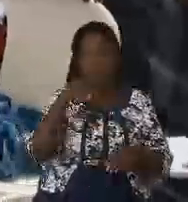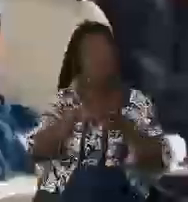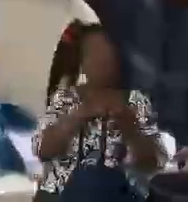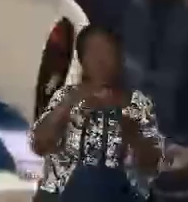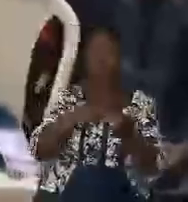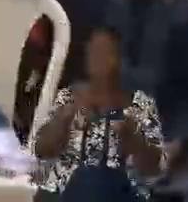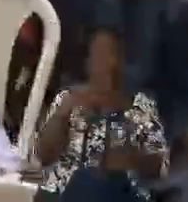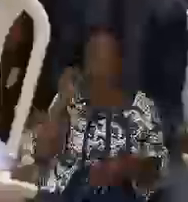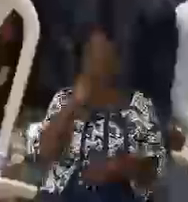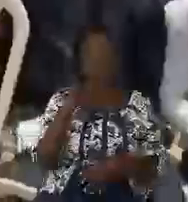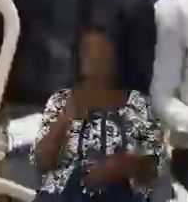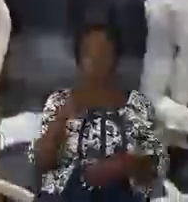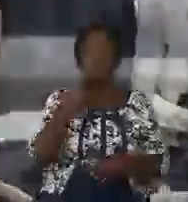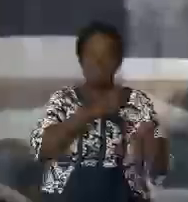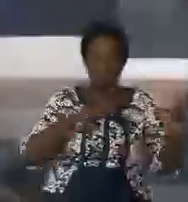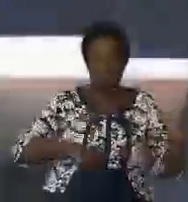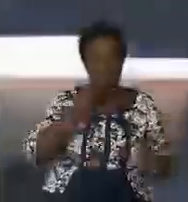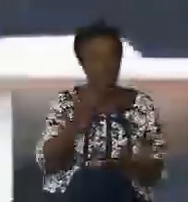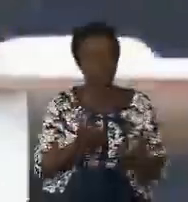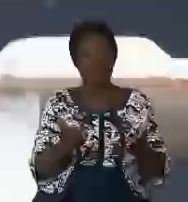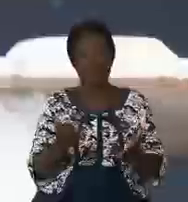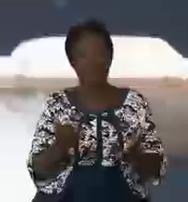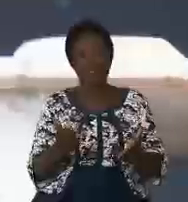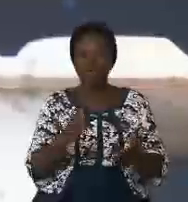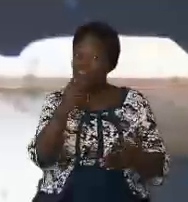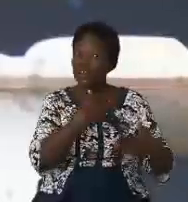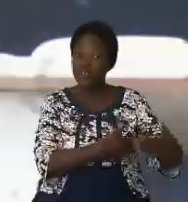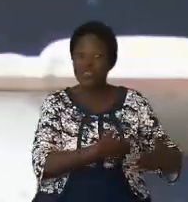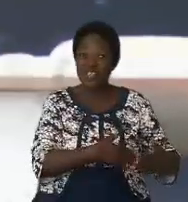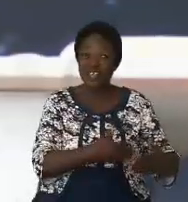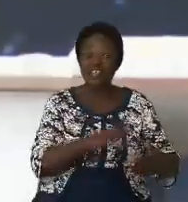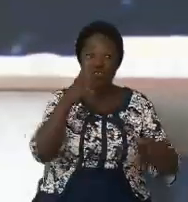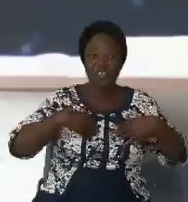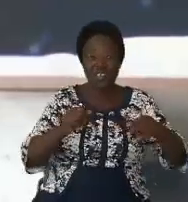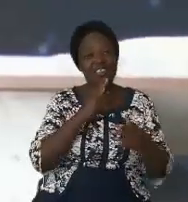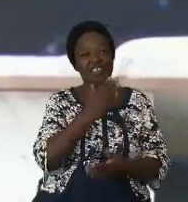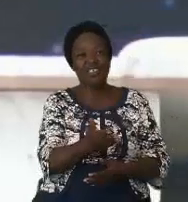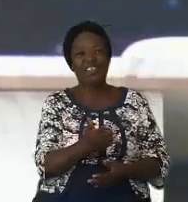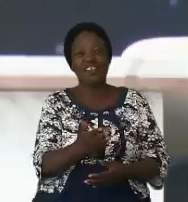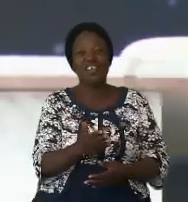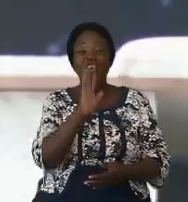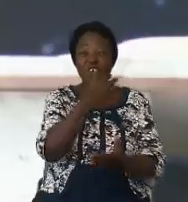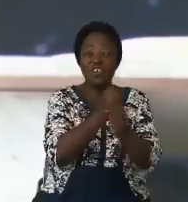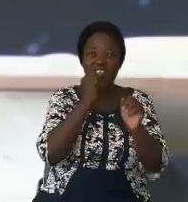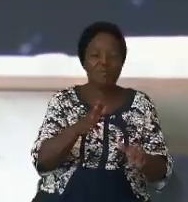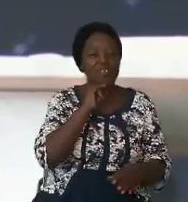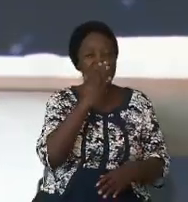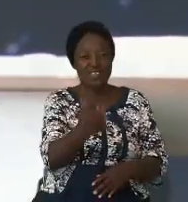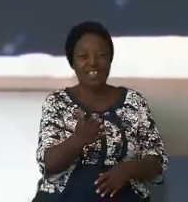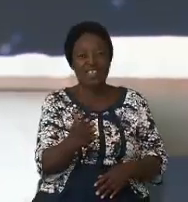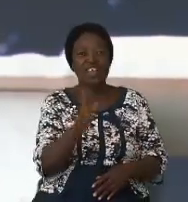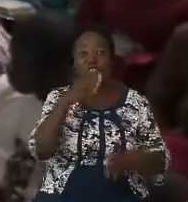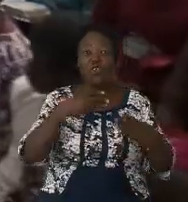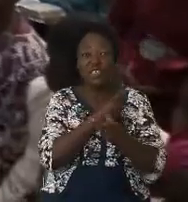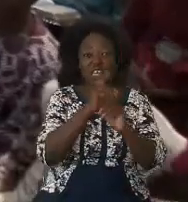my name. There I am in the midst of them. The Lord is there. By your side, your healer